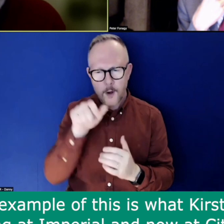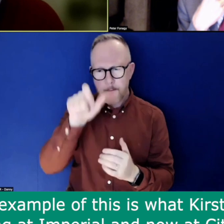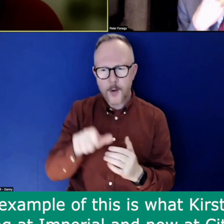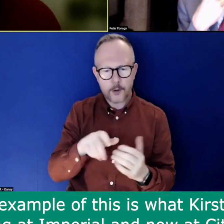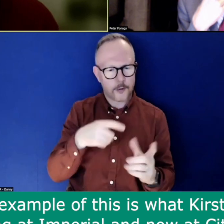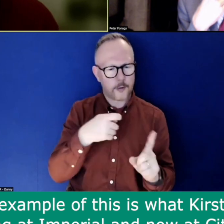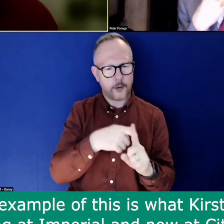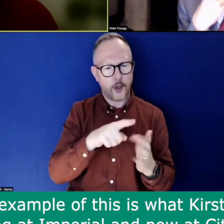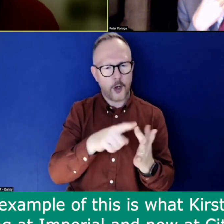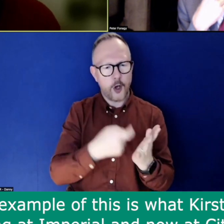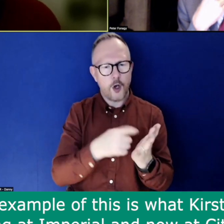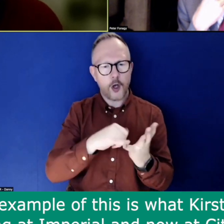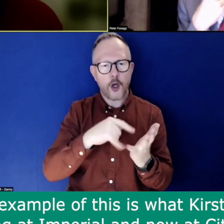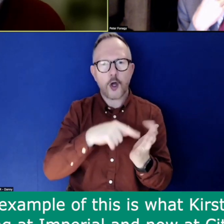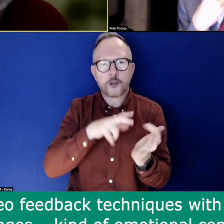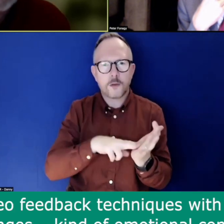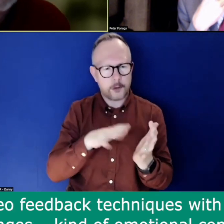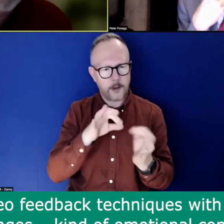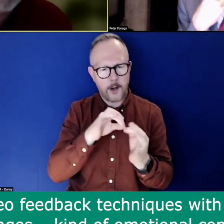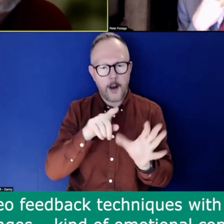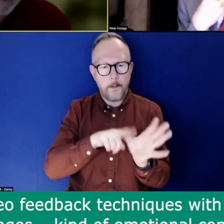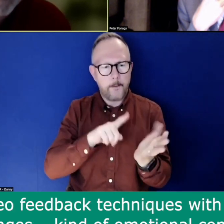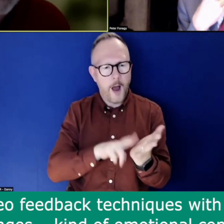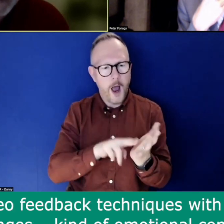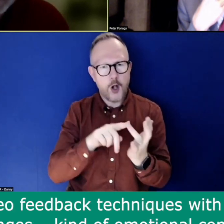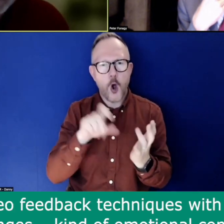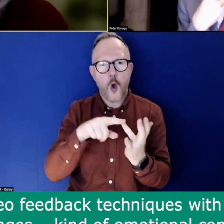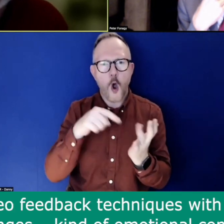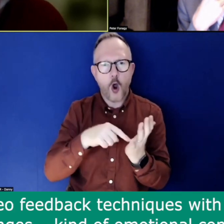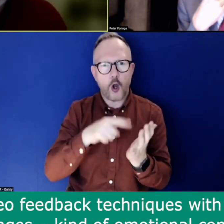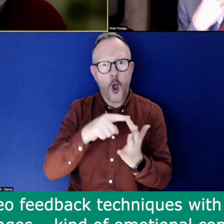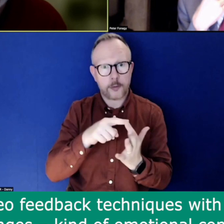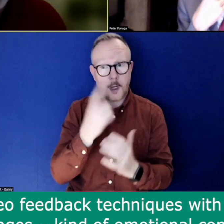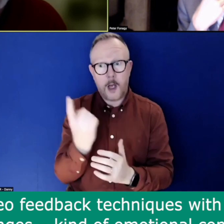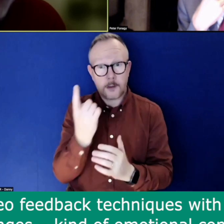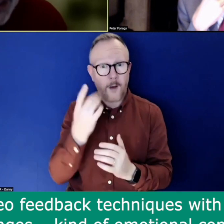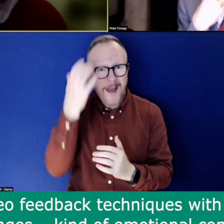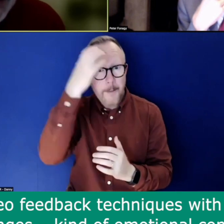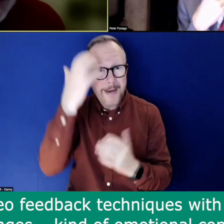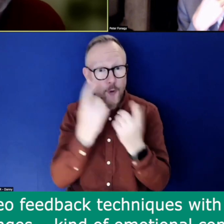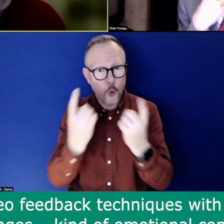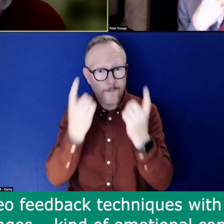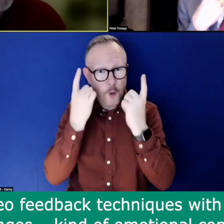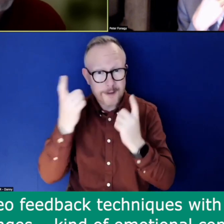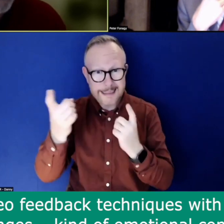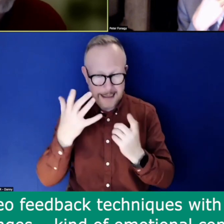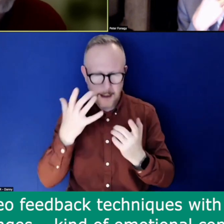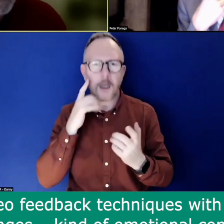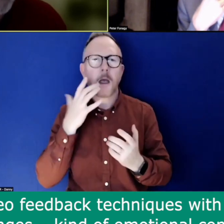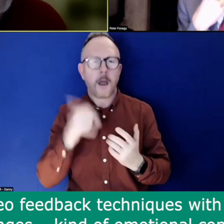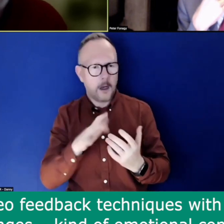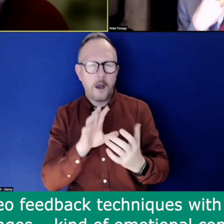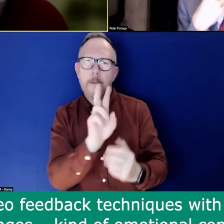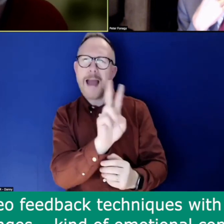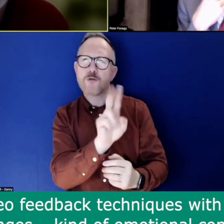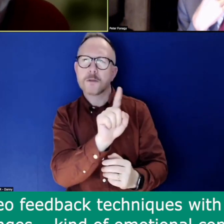at Imperial and now at City University. So she's using video feedback techniques with parents who have particular challenges,